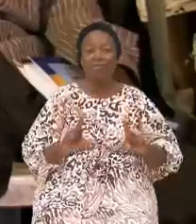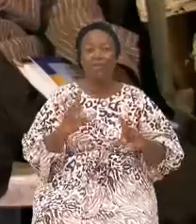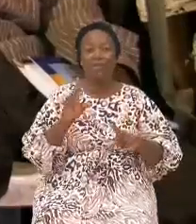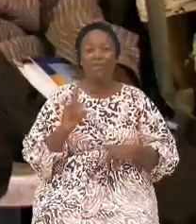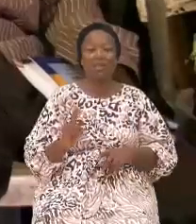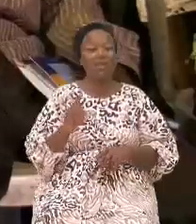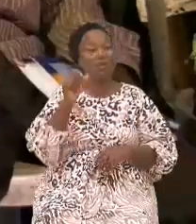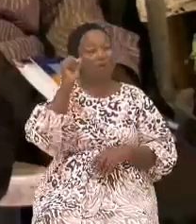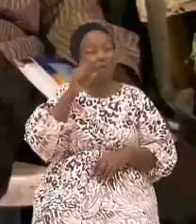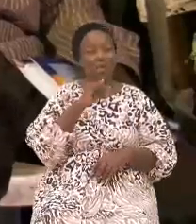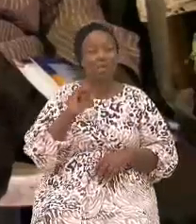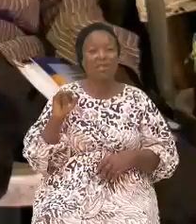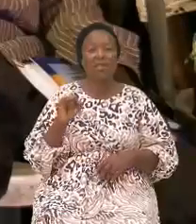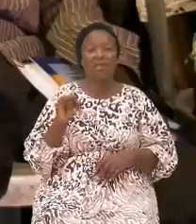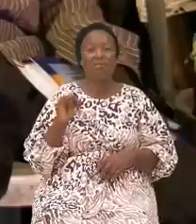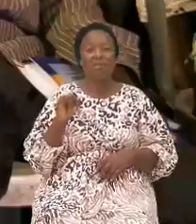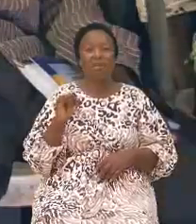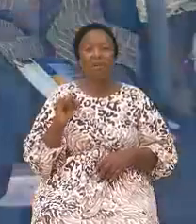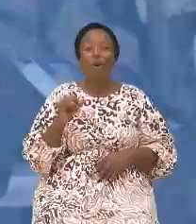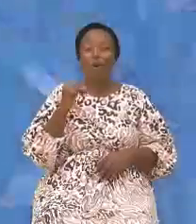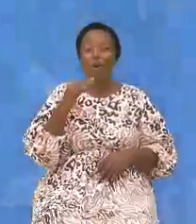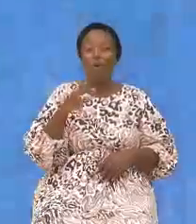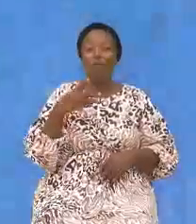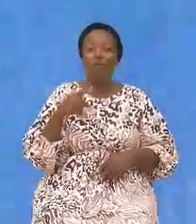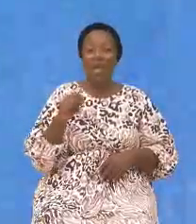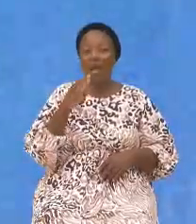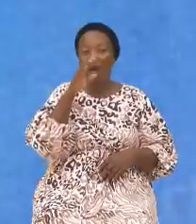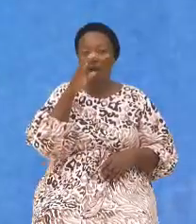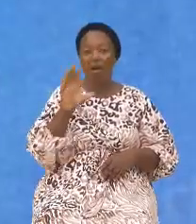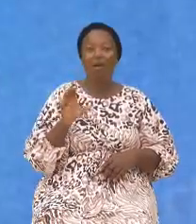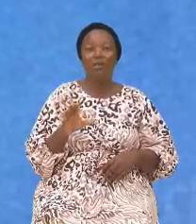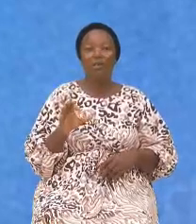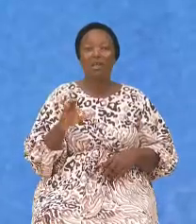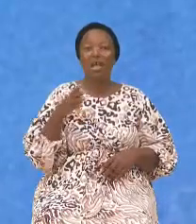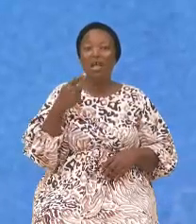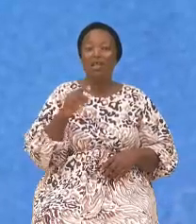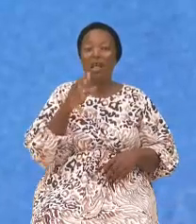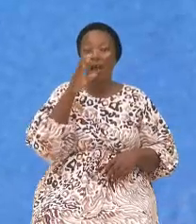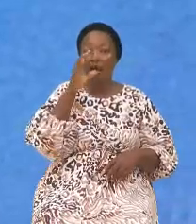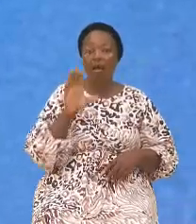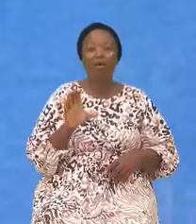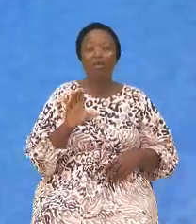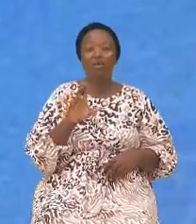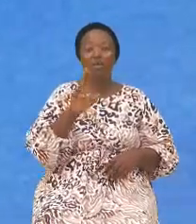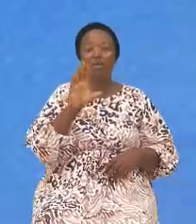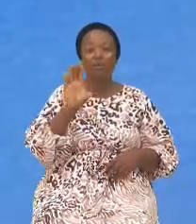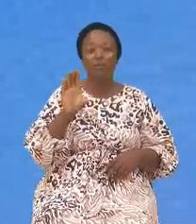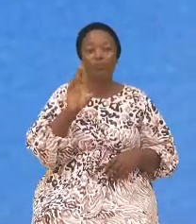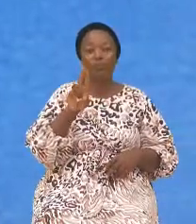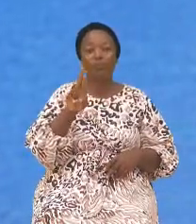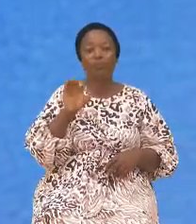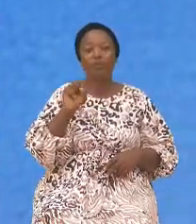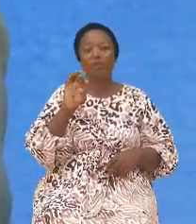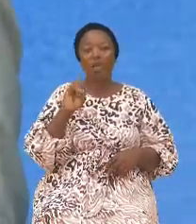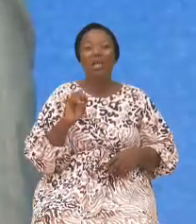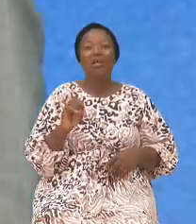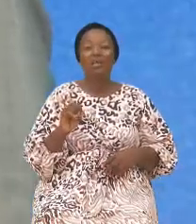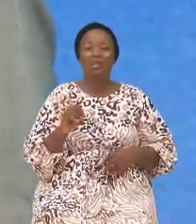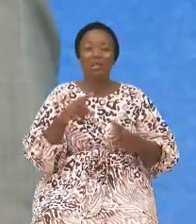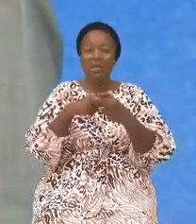name. We have limited understanding of the curse.